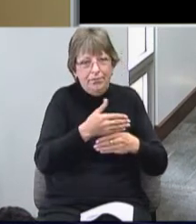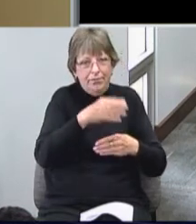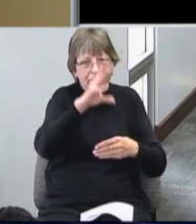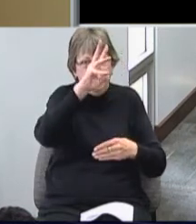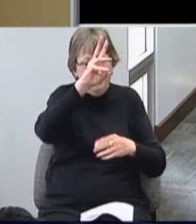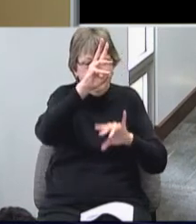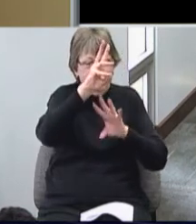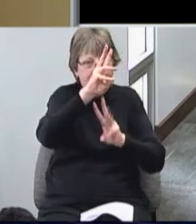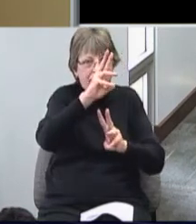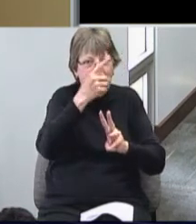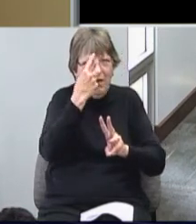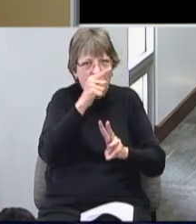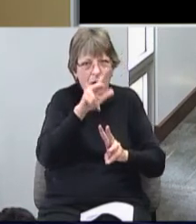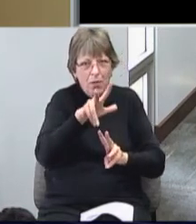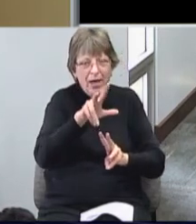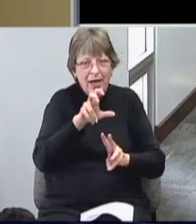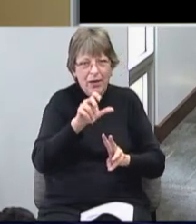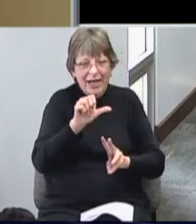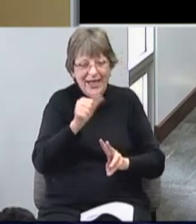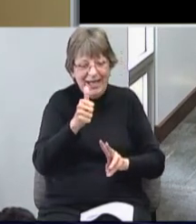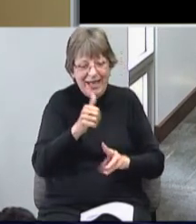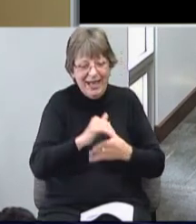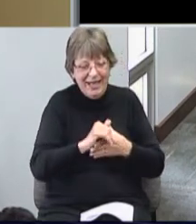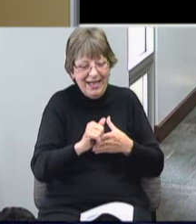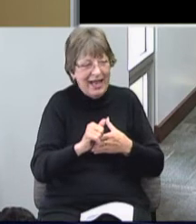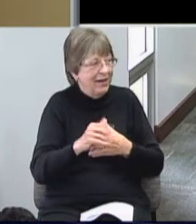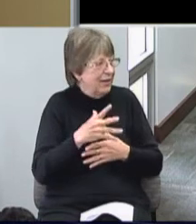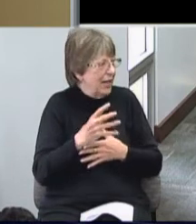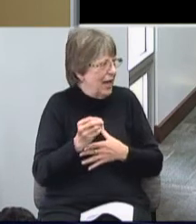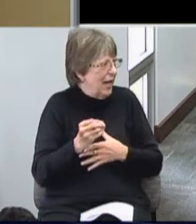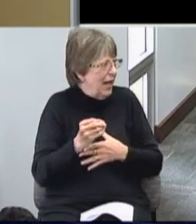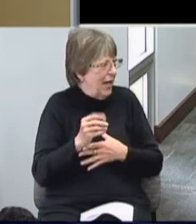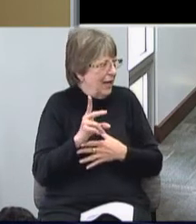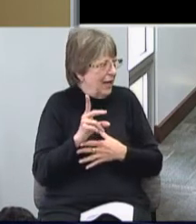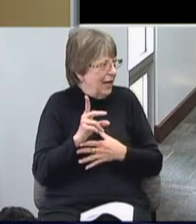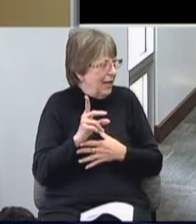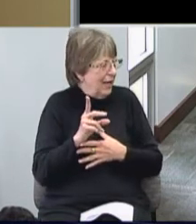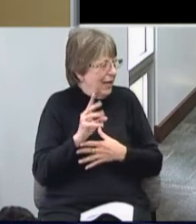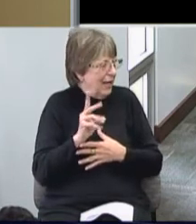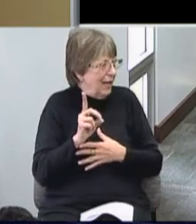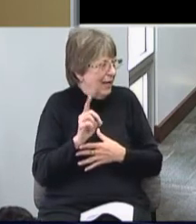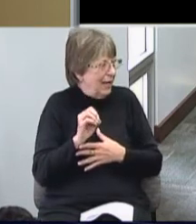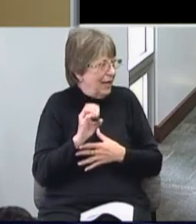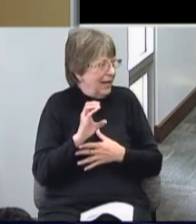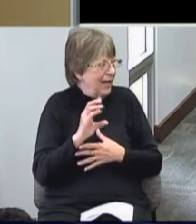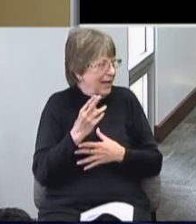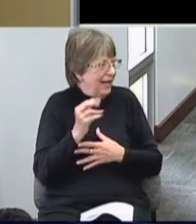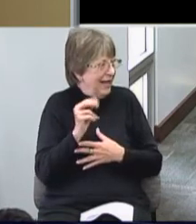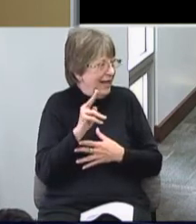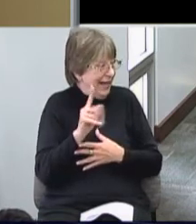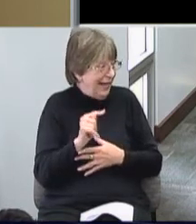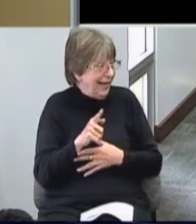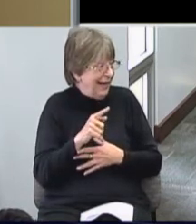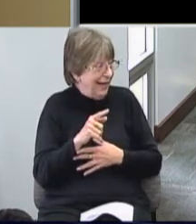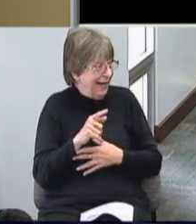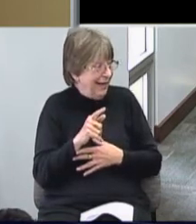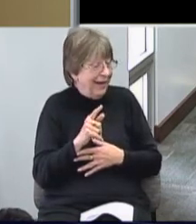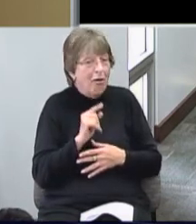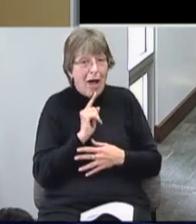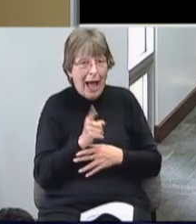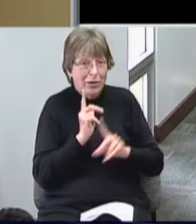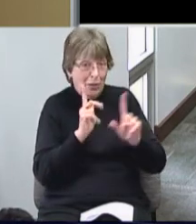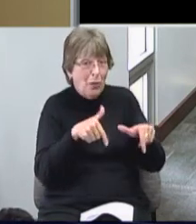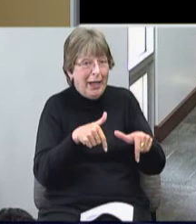for $310. And Councilmember Deckent had the opportunity to go out, actually go